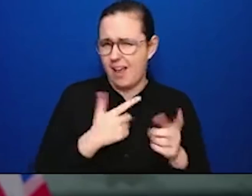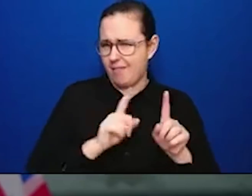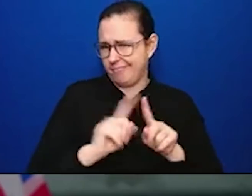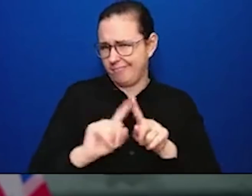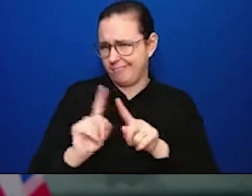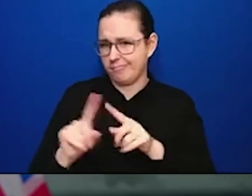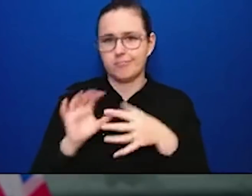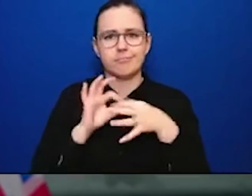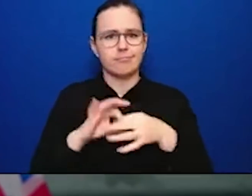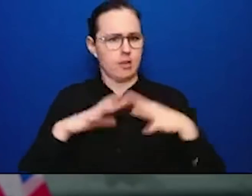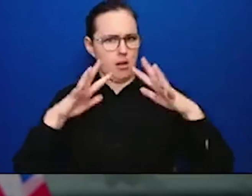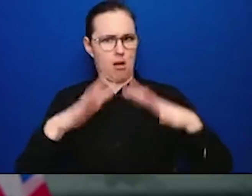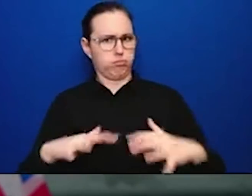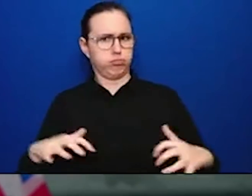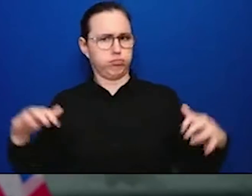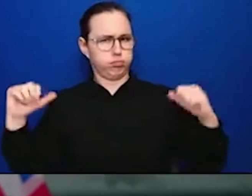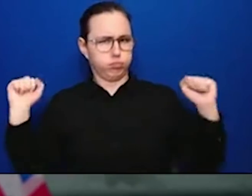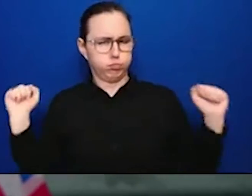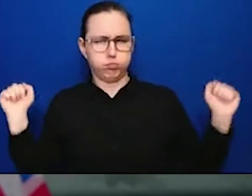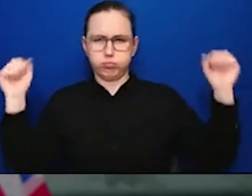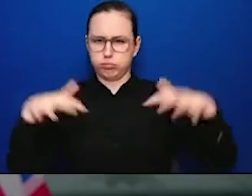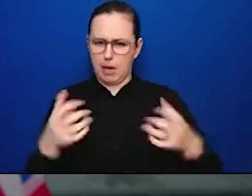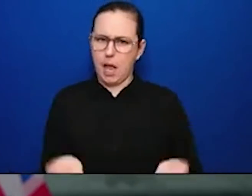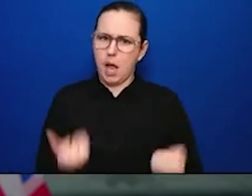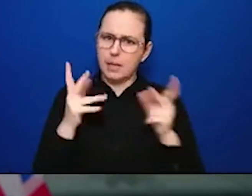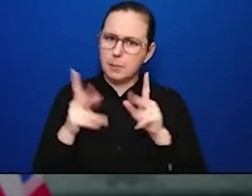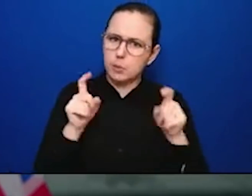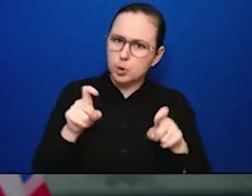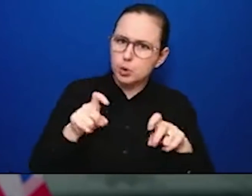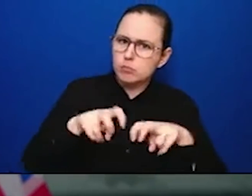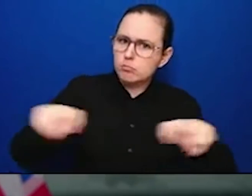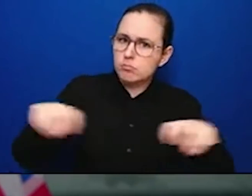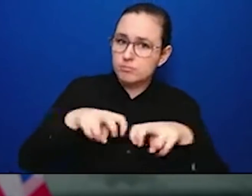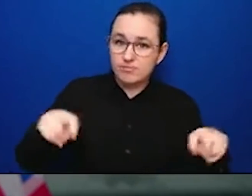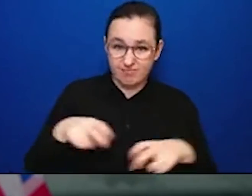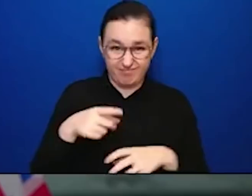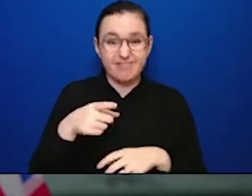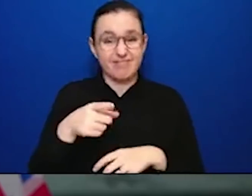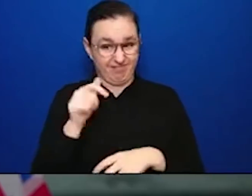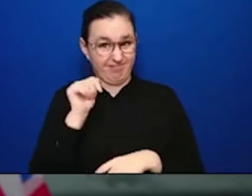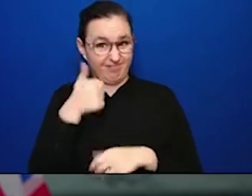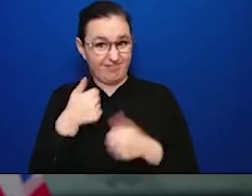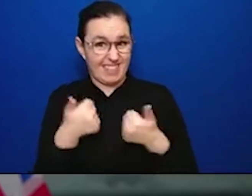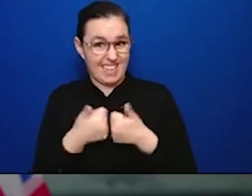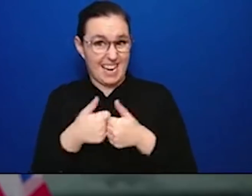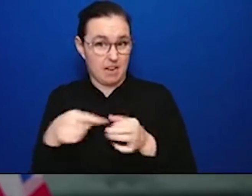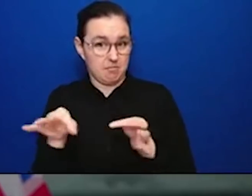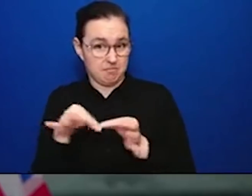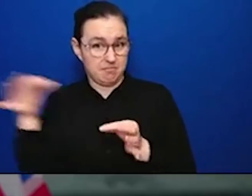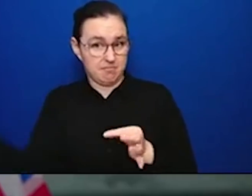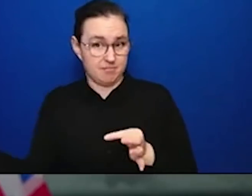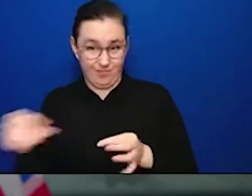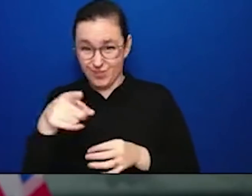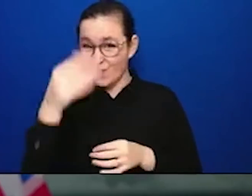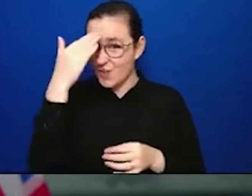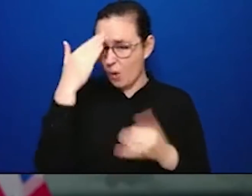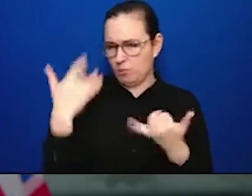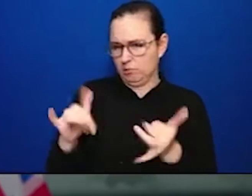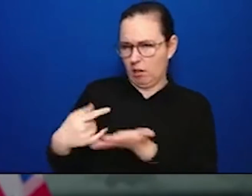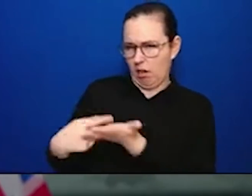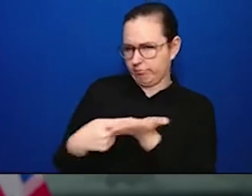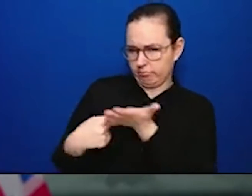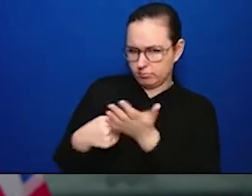number of reasons, and we're in ongoing discussions. But in terms of, I've said many, many times